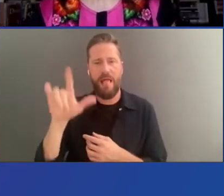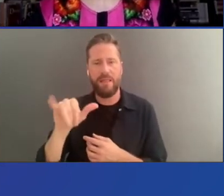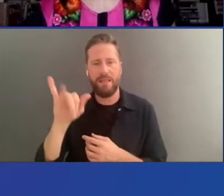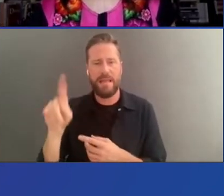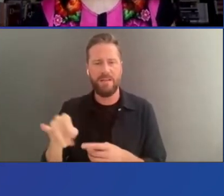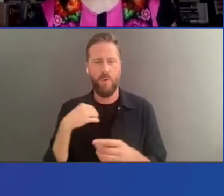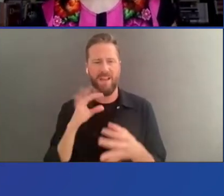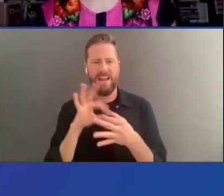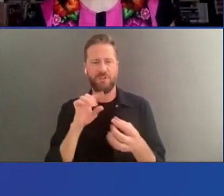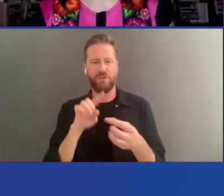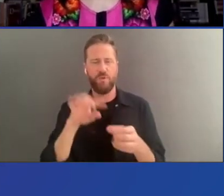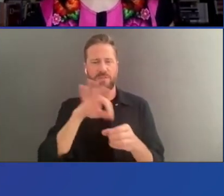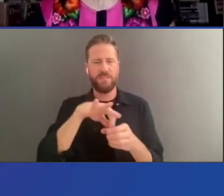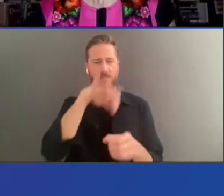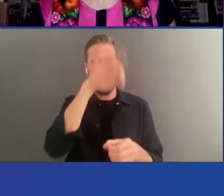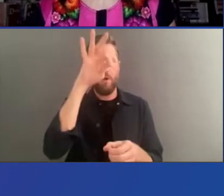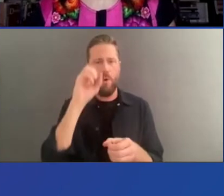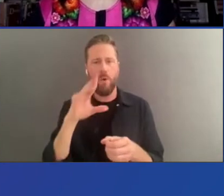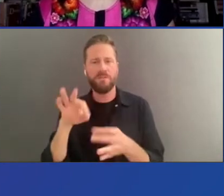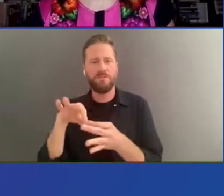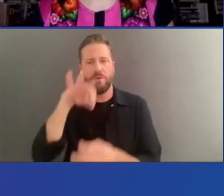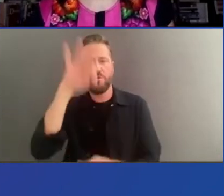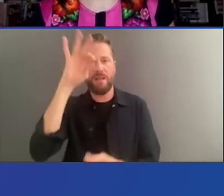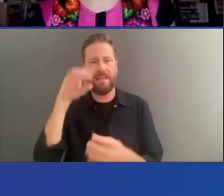or spirituality in your art form.